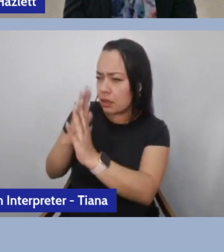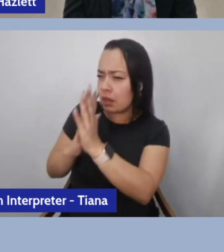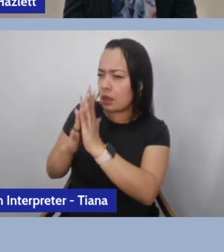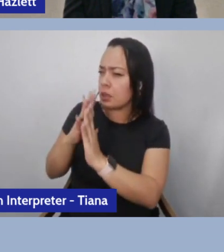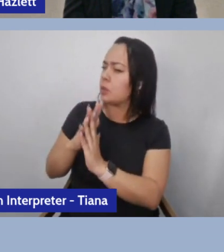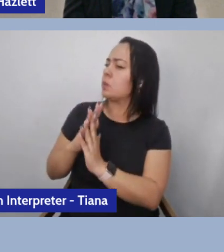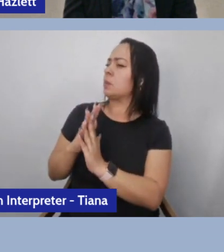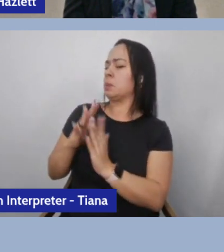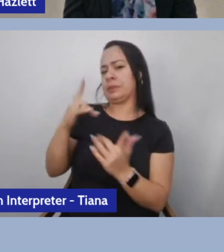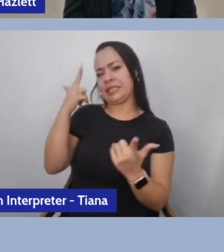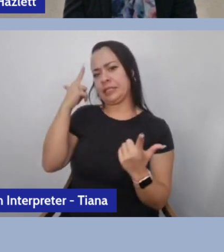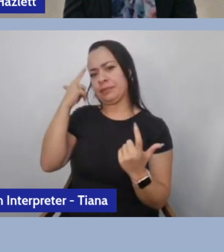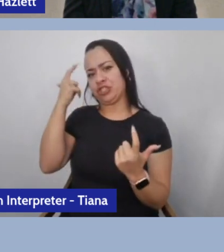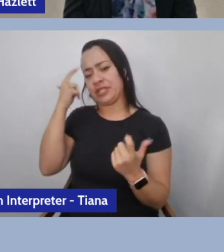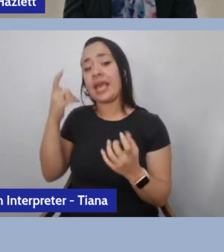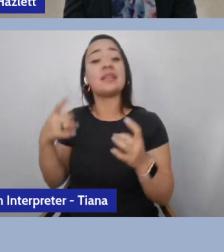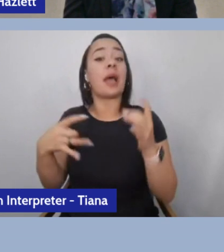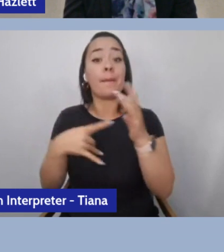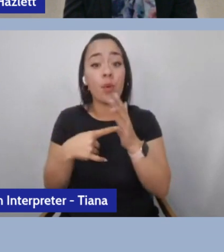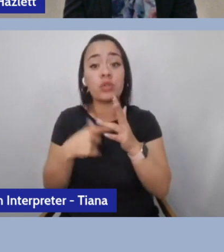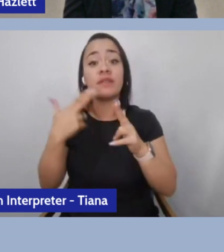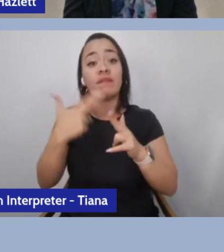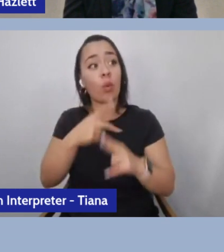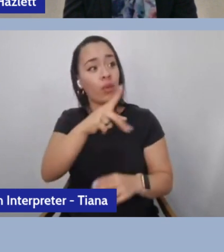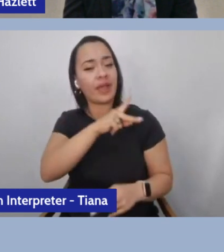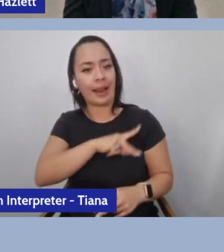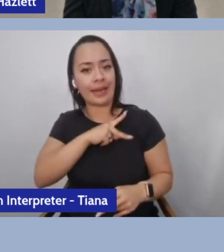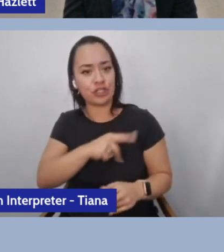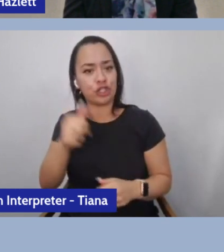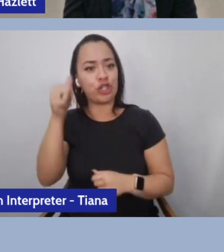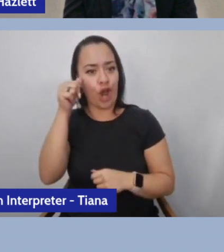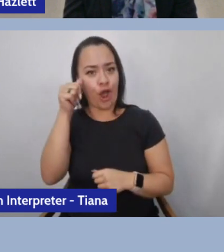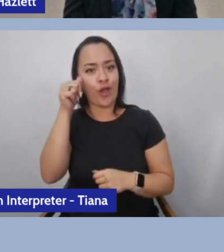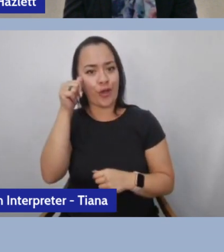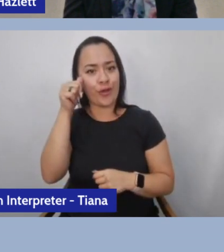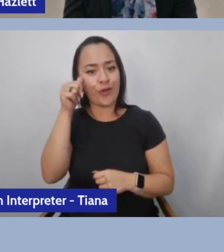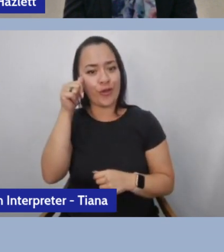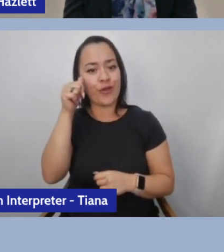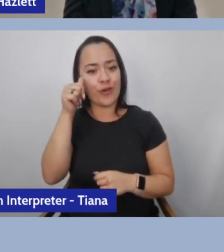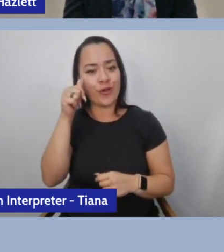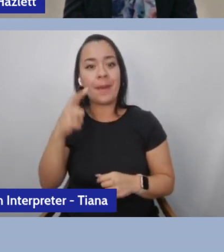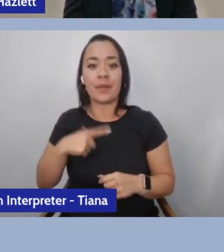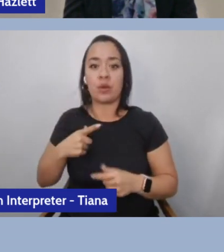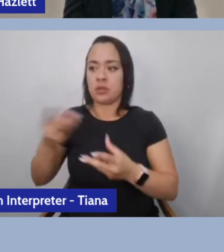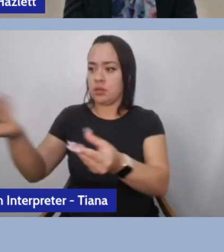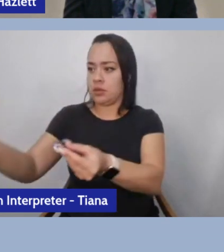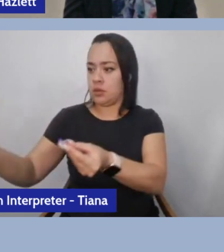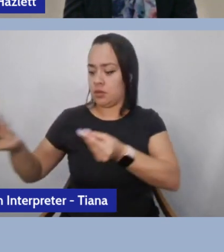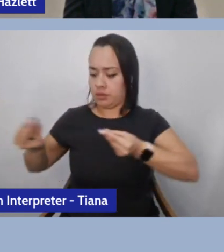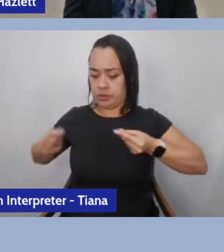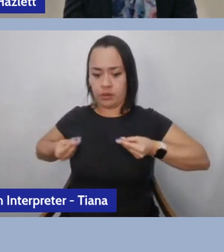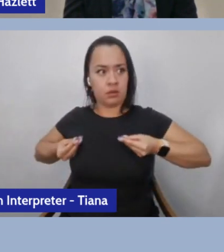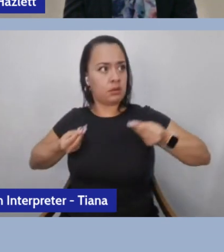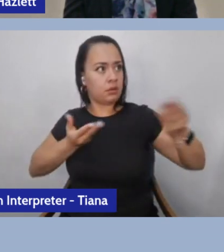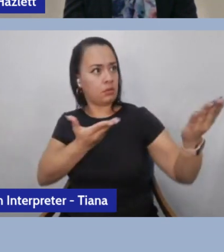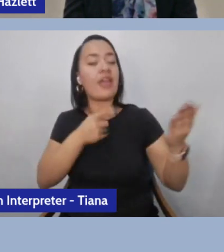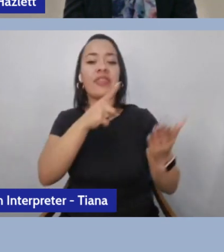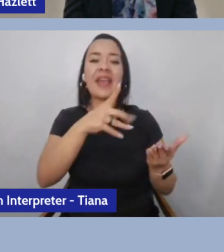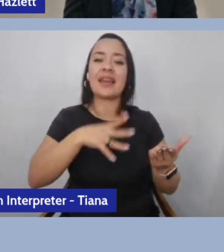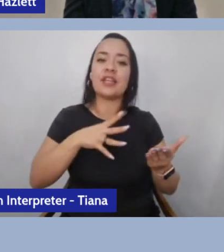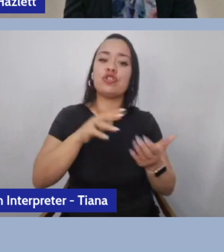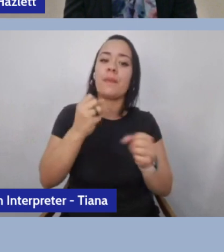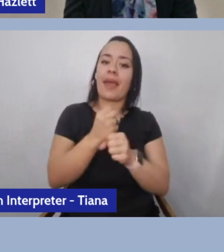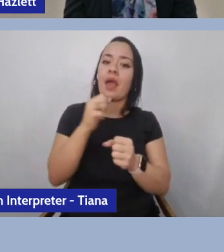that are really important for the clinician, because those are the things that they're going to need in order to make their diagnosis? If they don't have